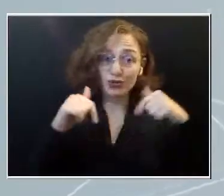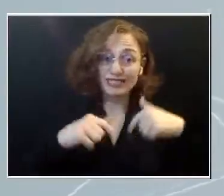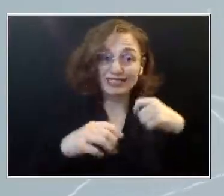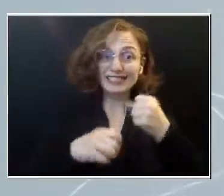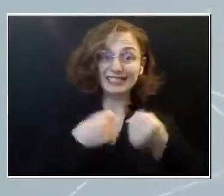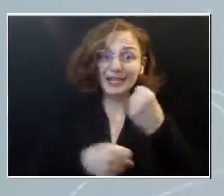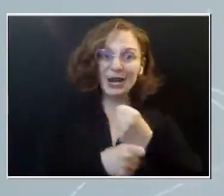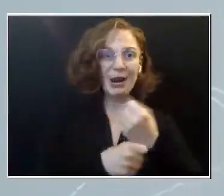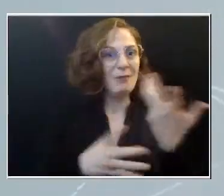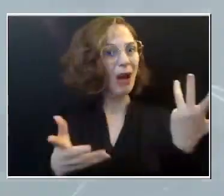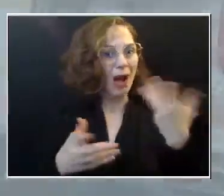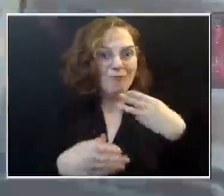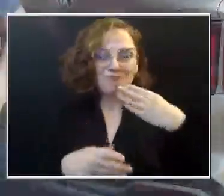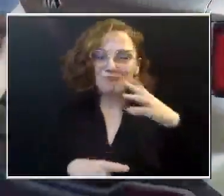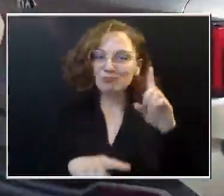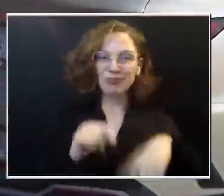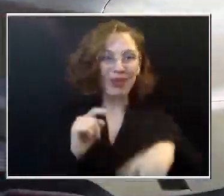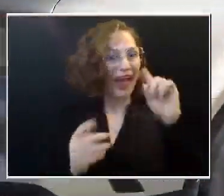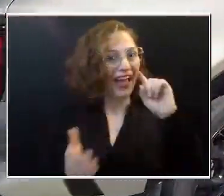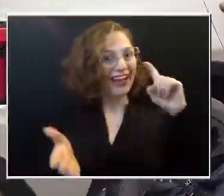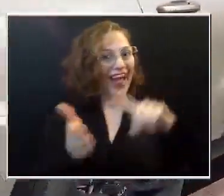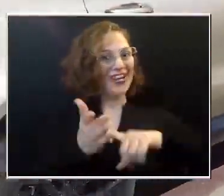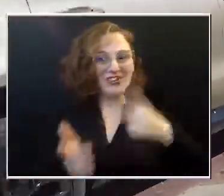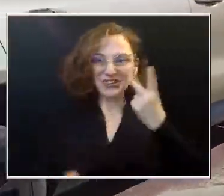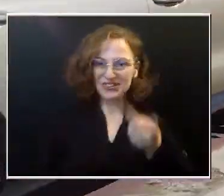Janine Kiesling with more.